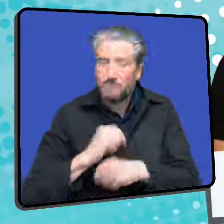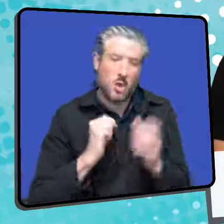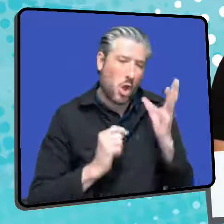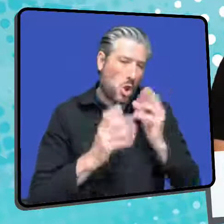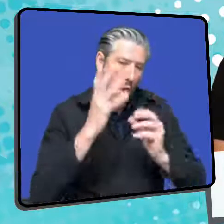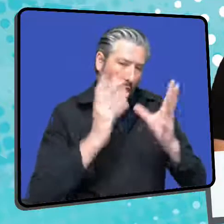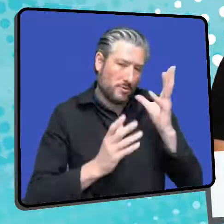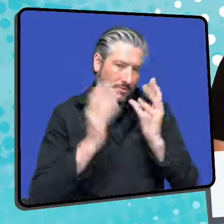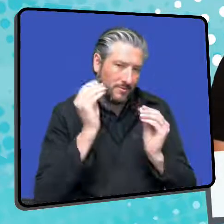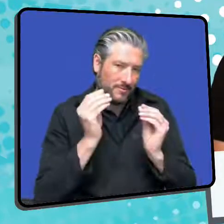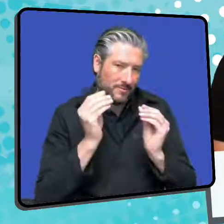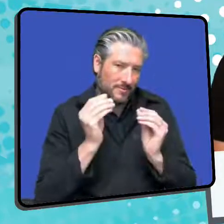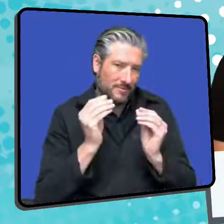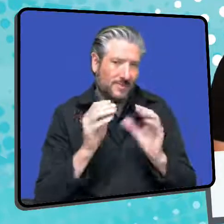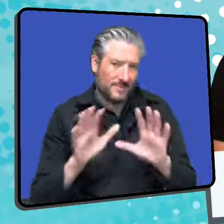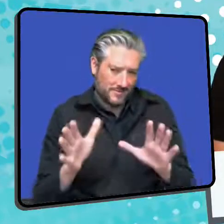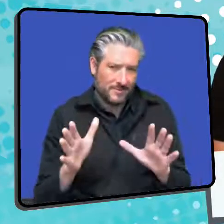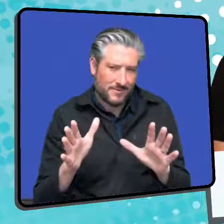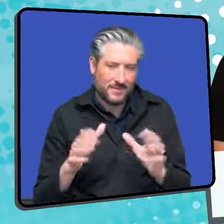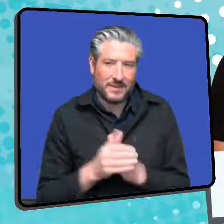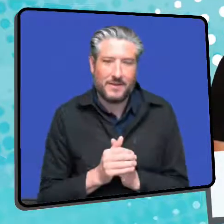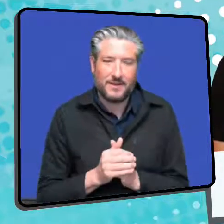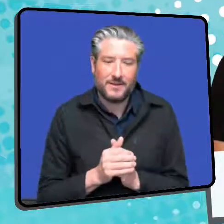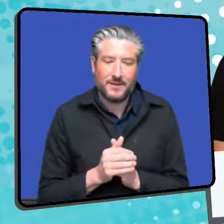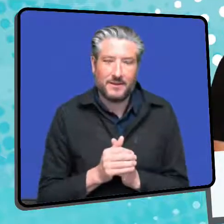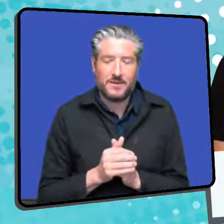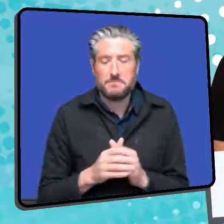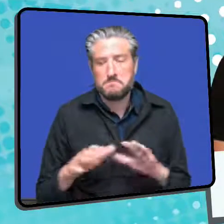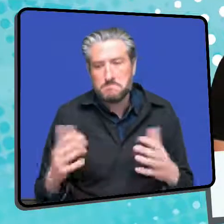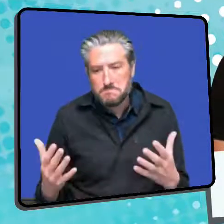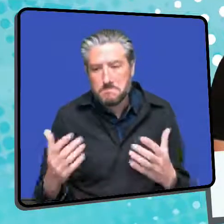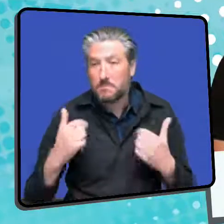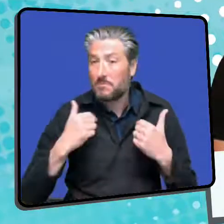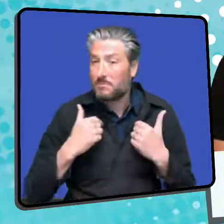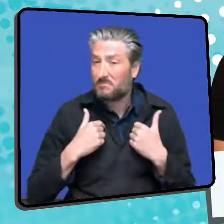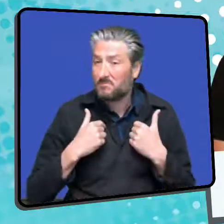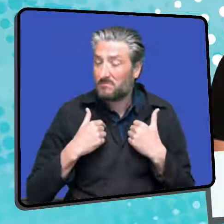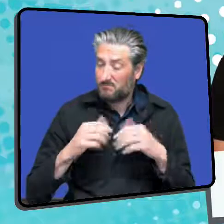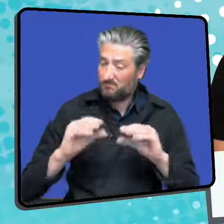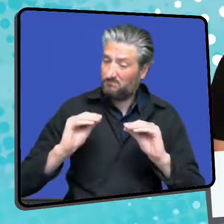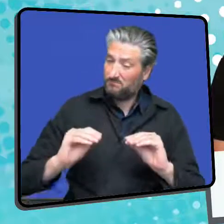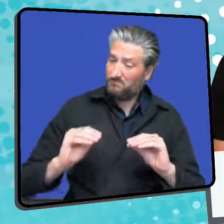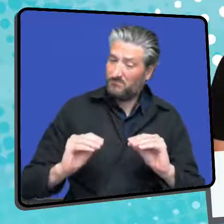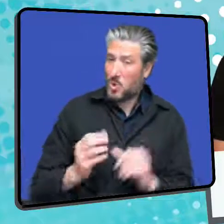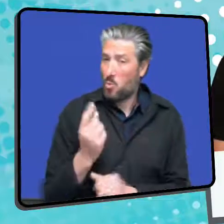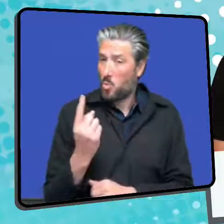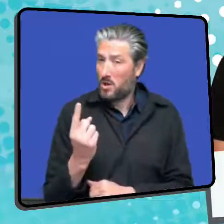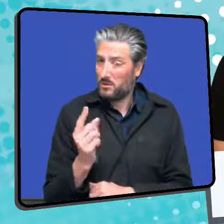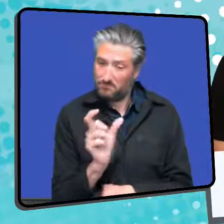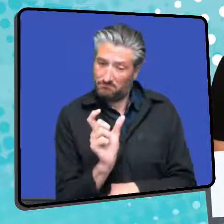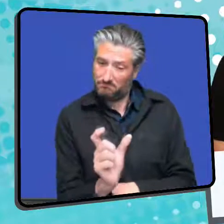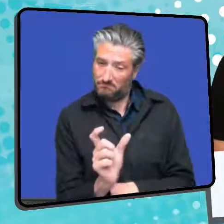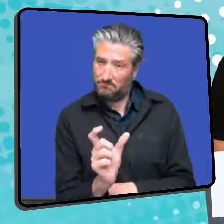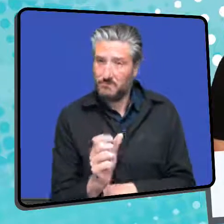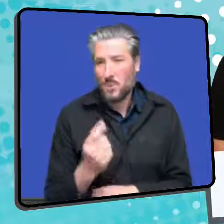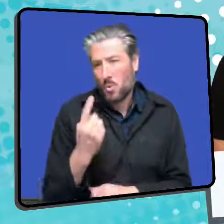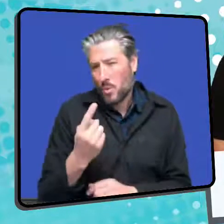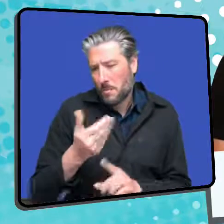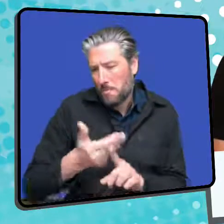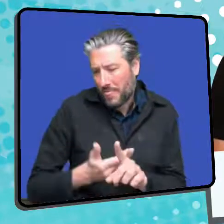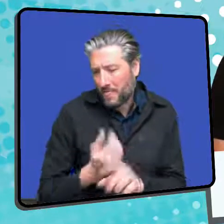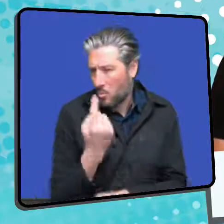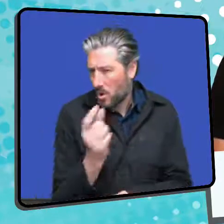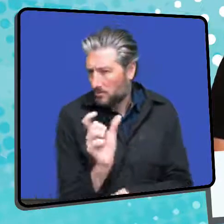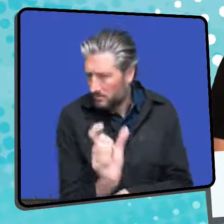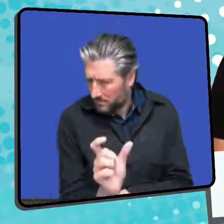us, so one training session in a group setup a month, and then one coaching session for an hour a month. And then the rest of